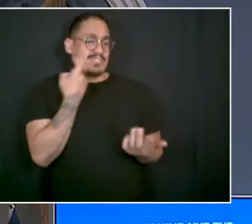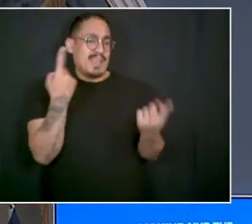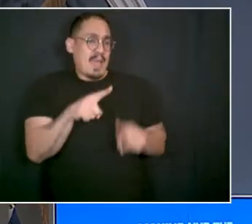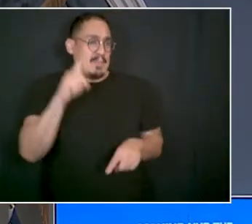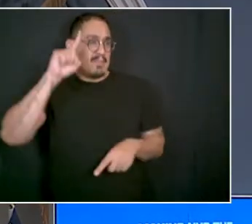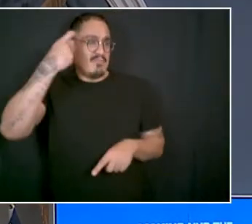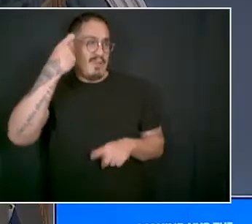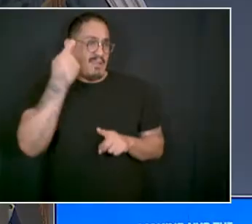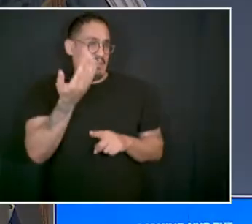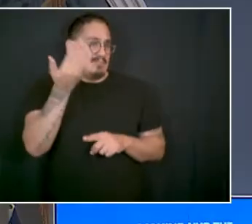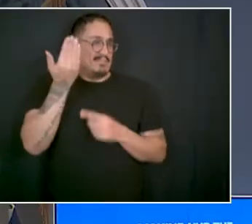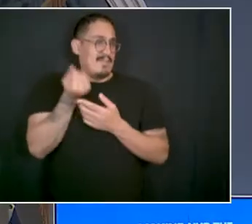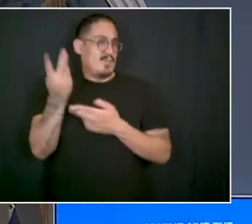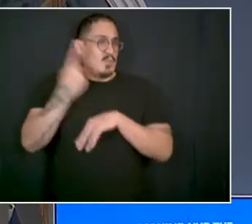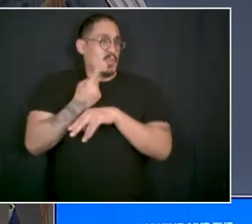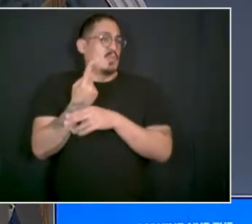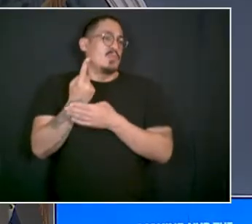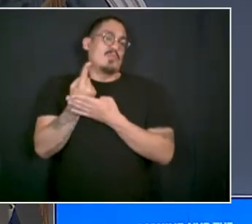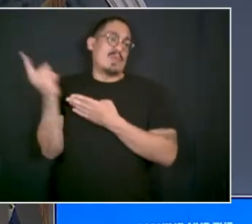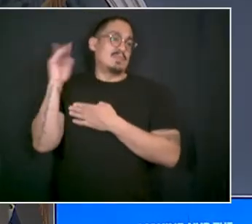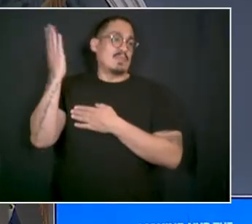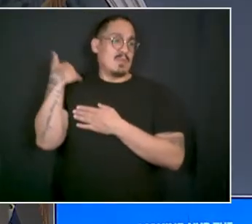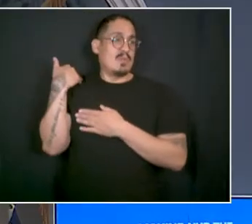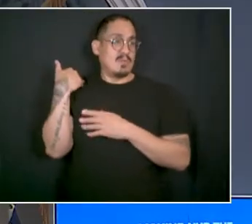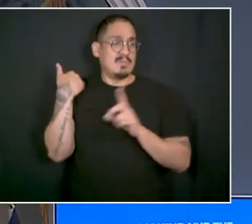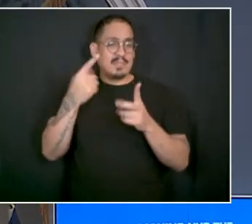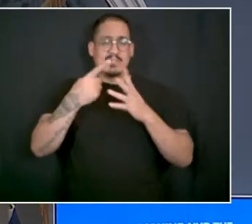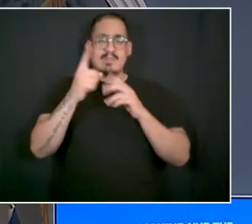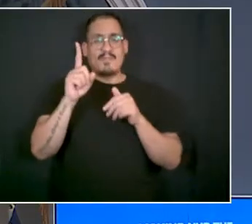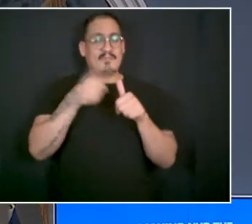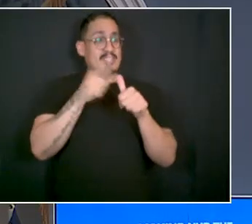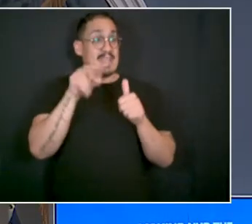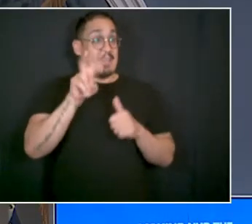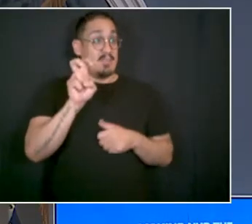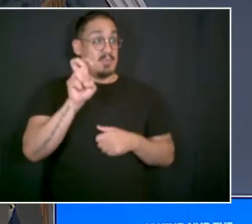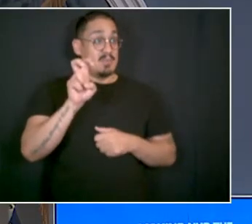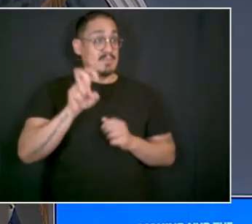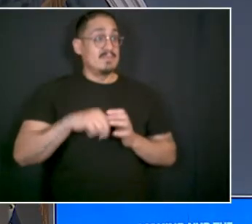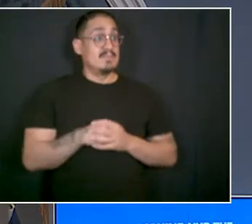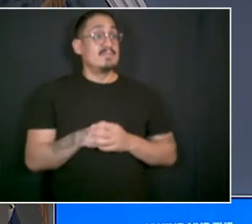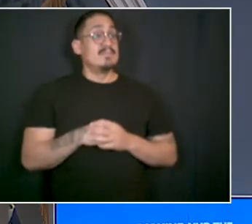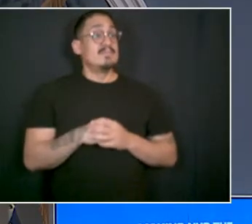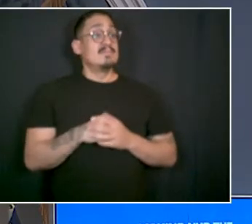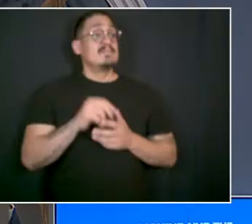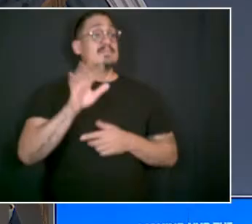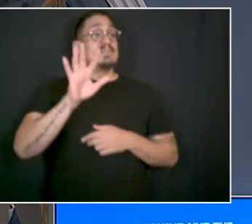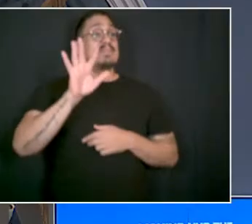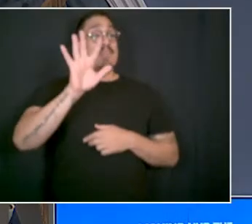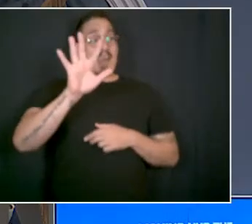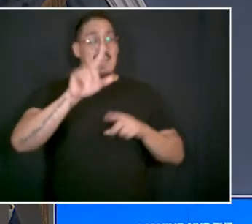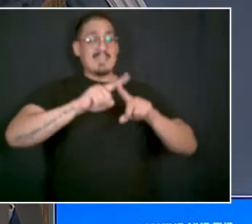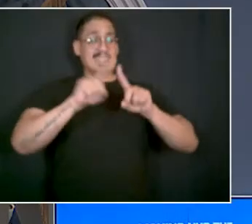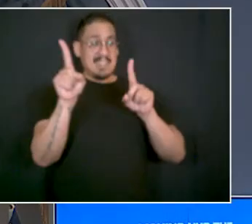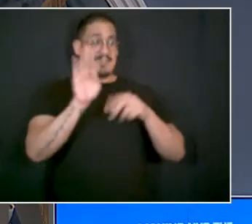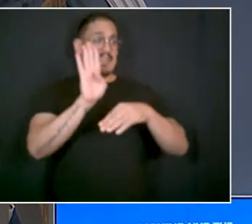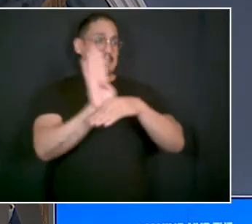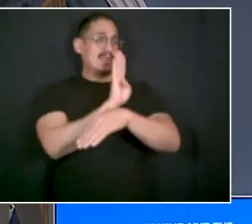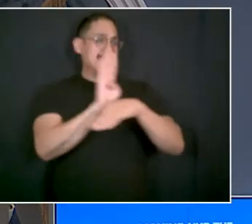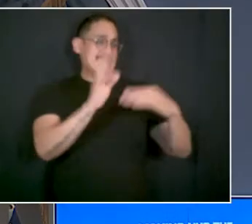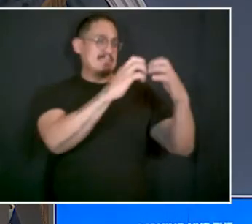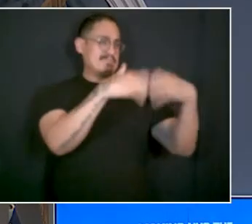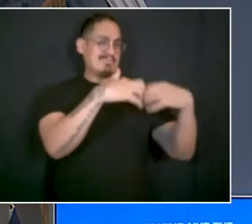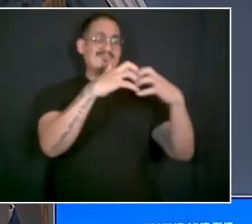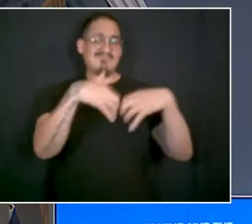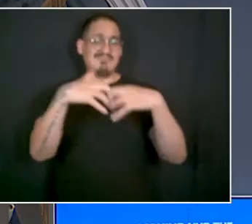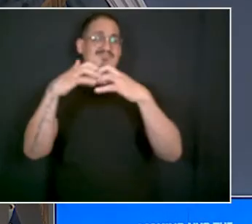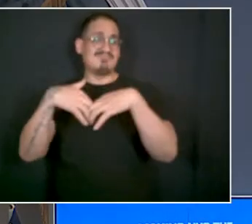that were destroyed, actually. I've been talking with some of the people there. One of the business owners told me that basically the city